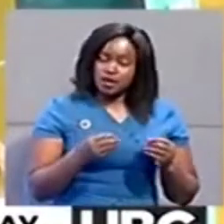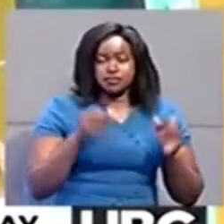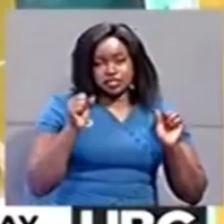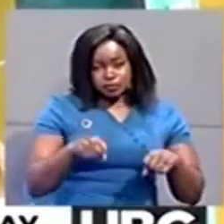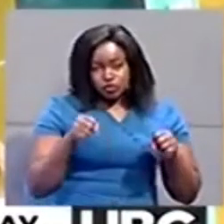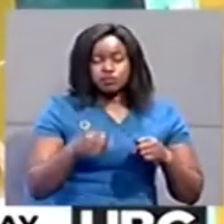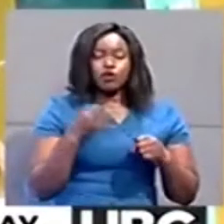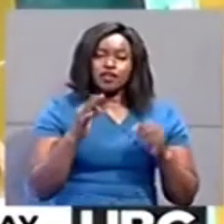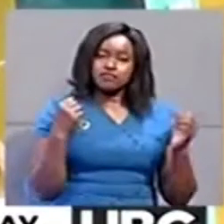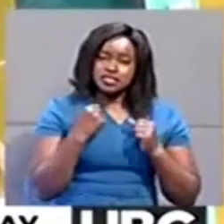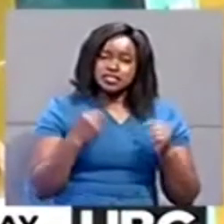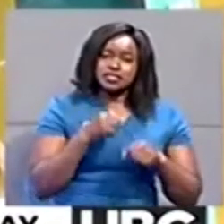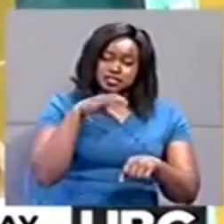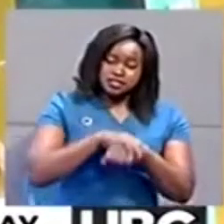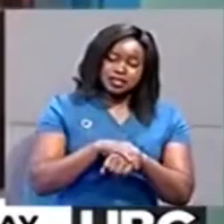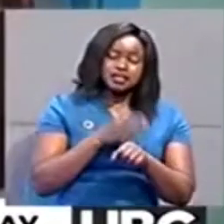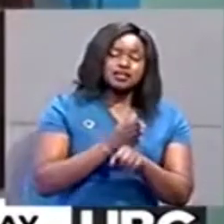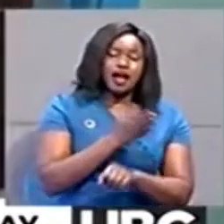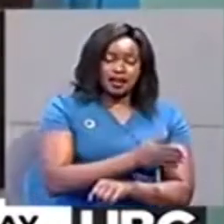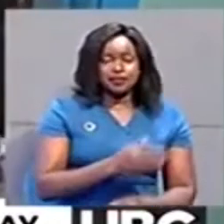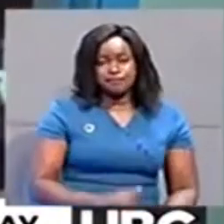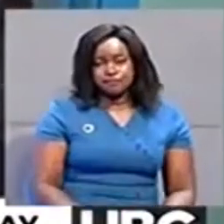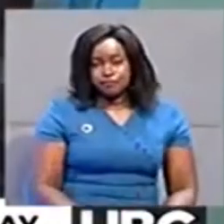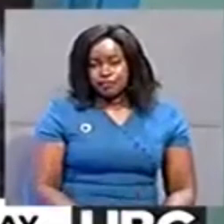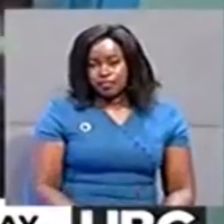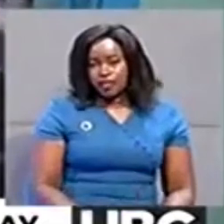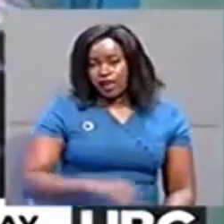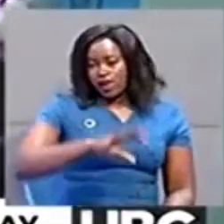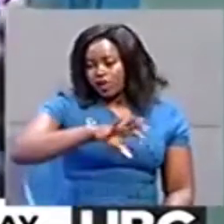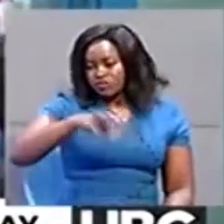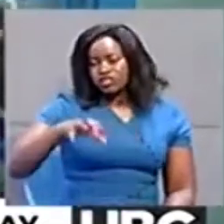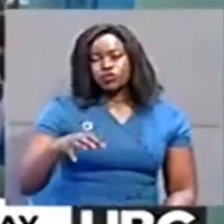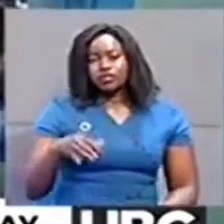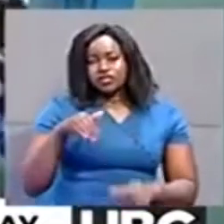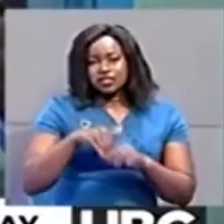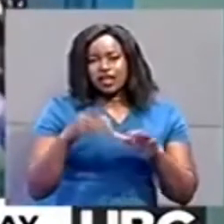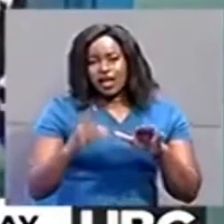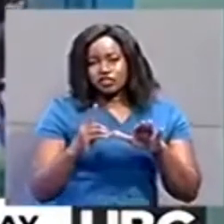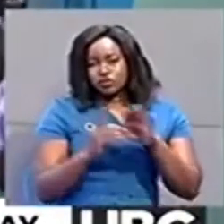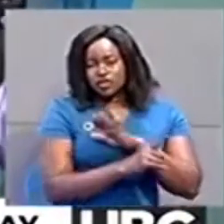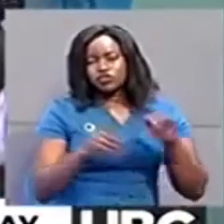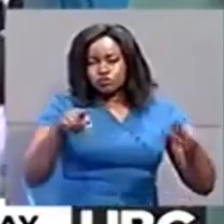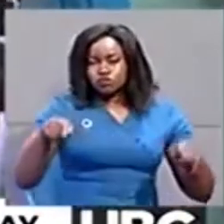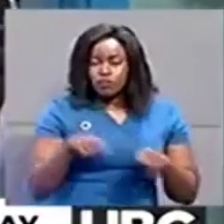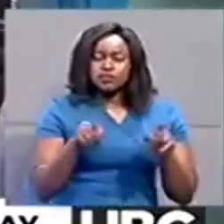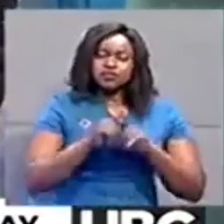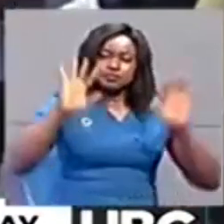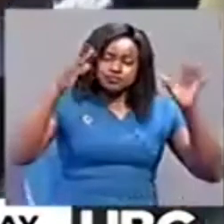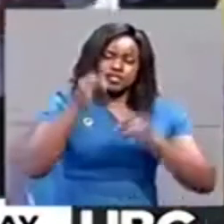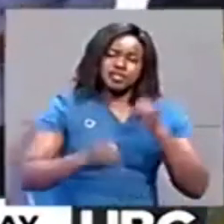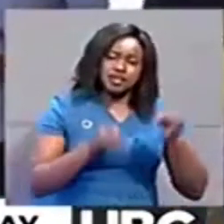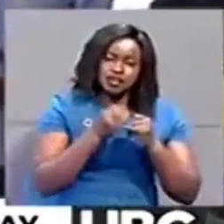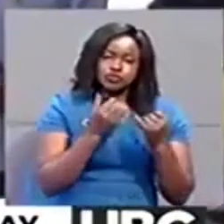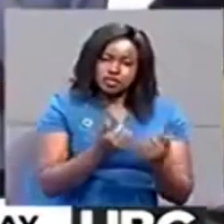the disease is detected early. The launch of the isolation rooms was in commemoration of the International